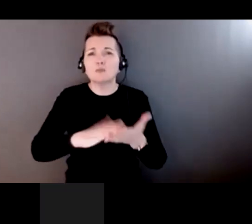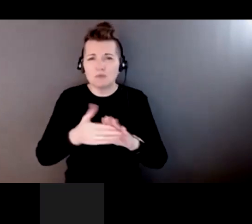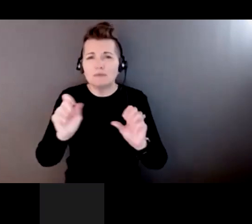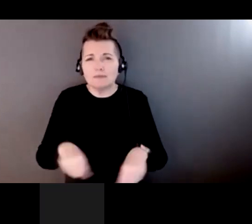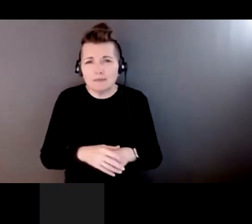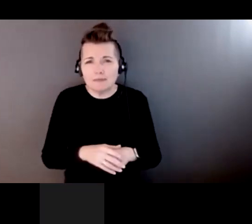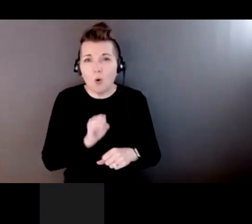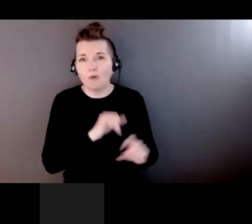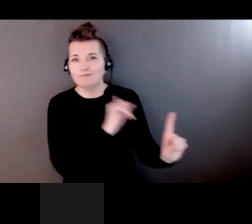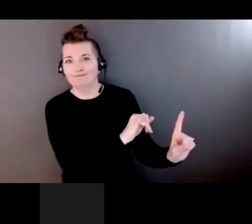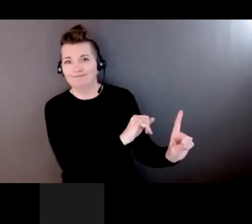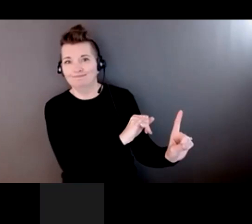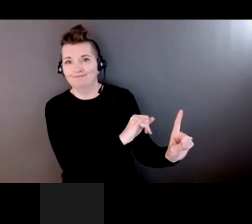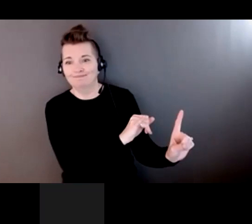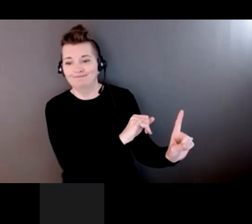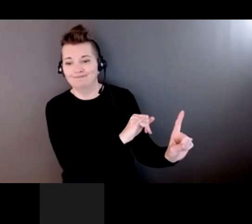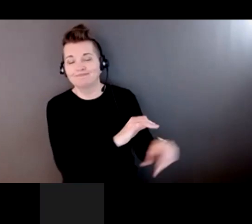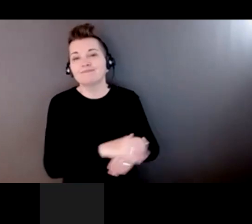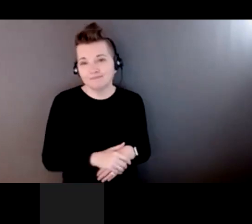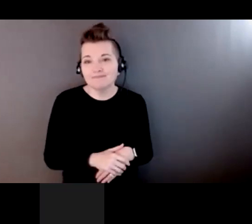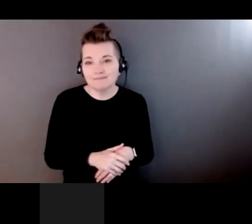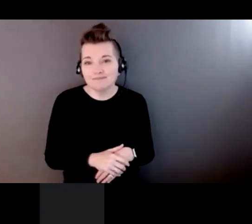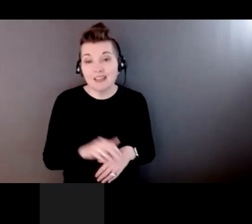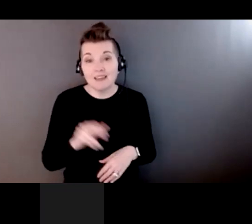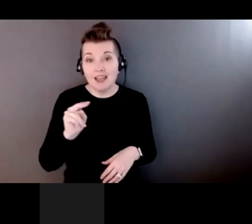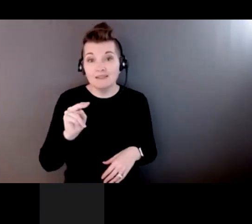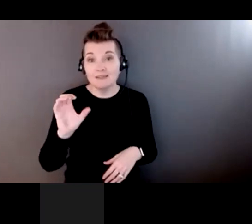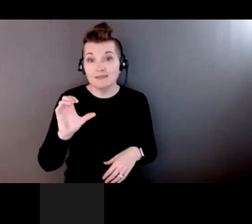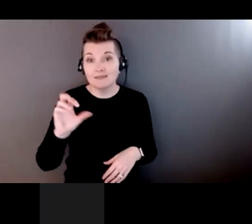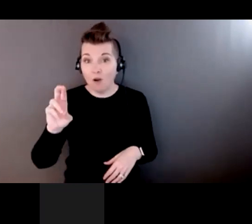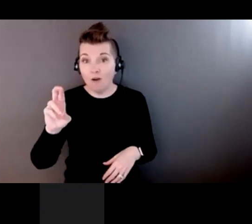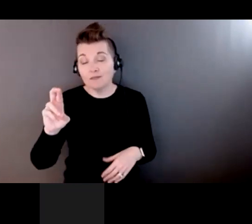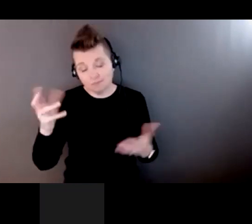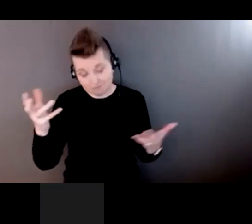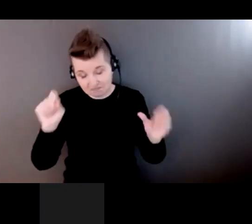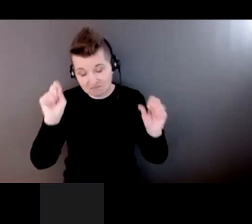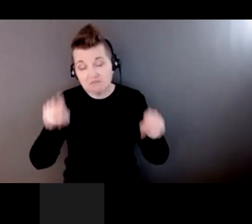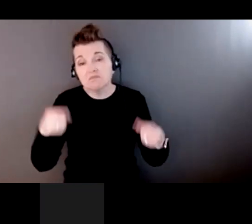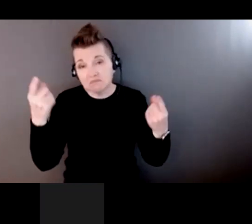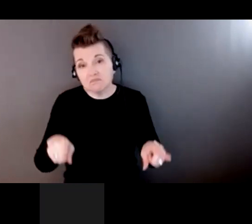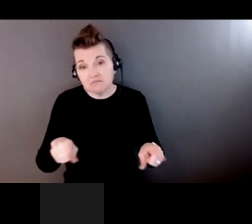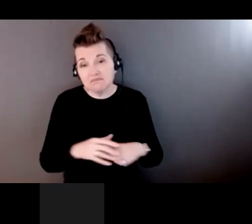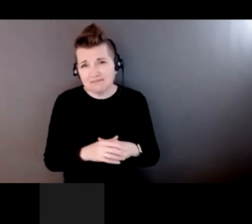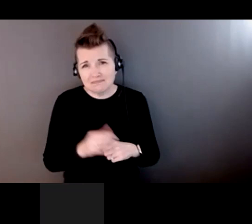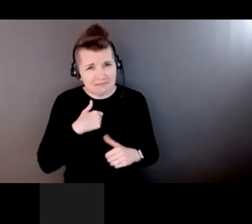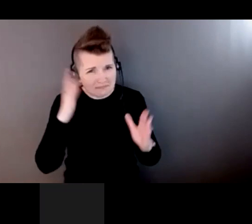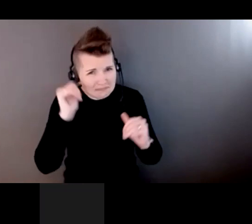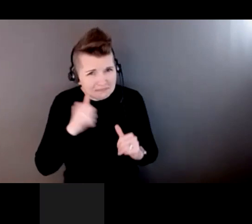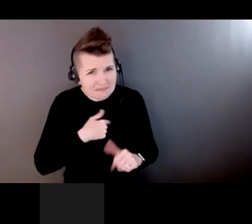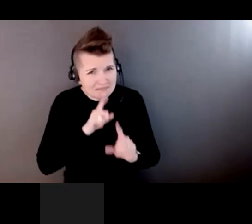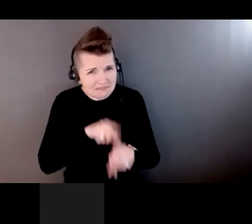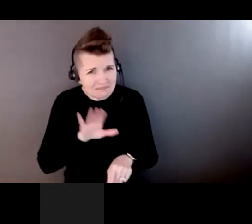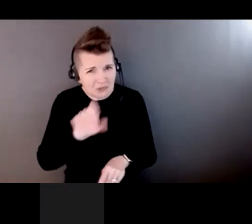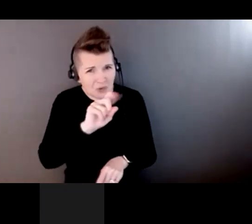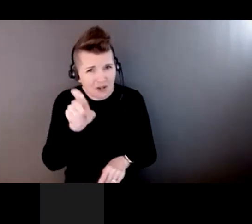consideration. And it certainly is, the NCR certainly is a stage at which it can happen. I hope that answered the question. That was a